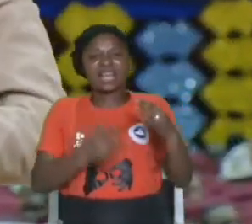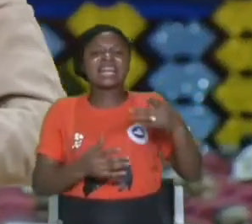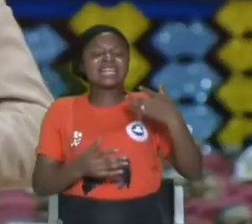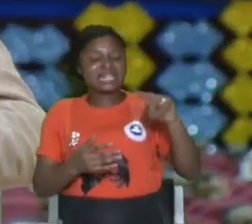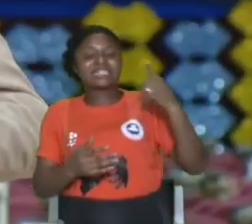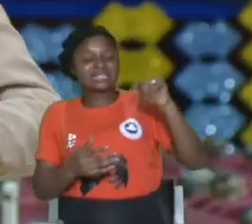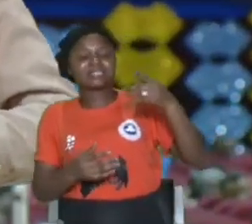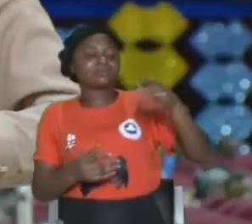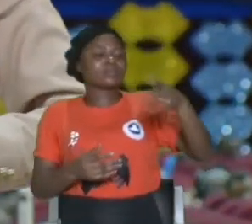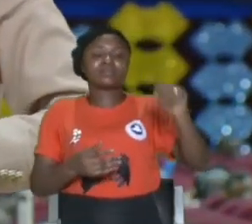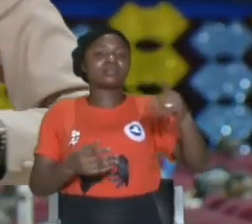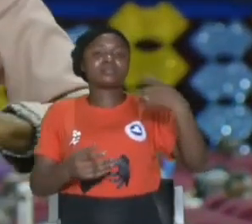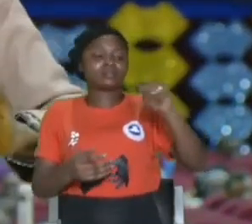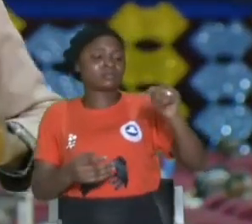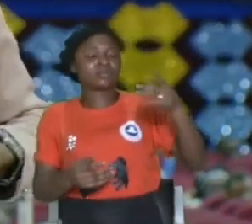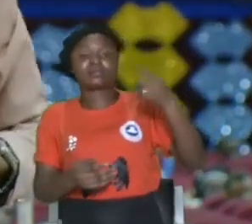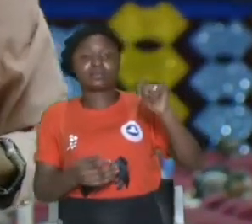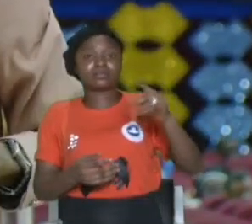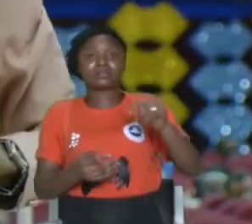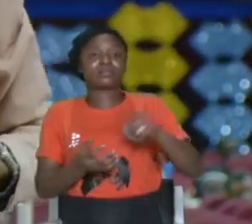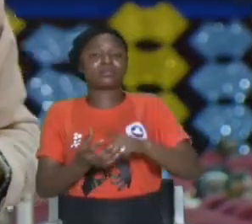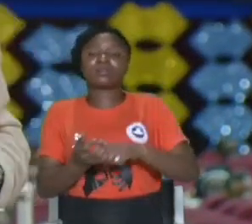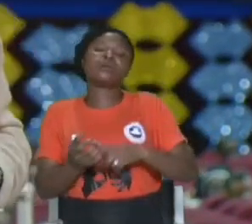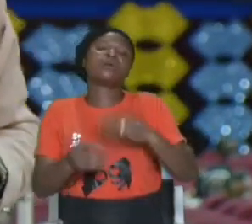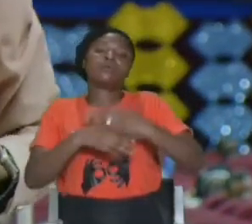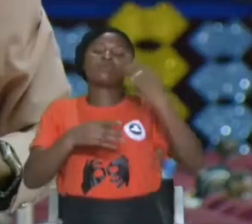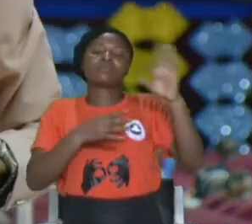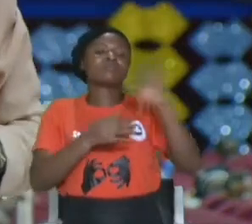in the name of Jesus.